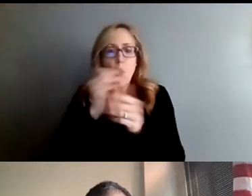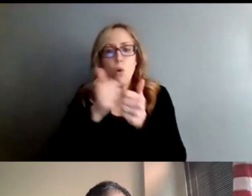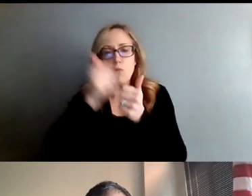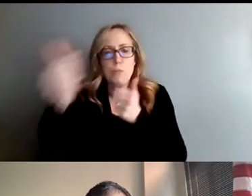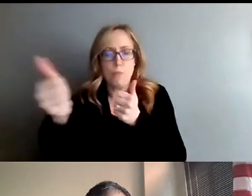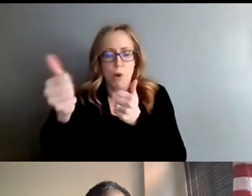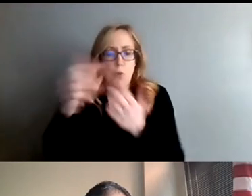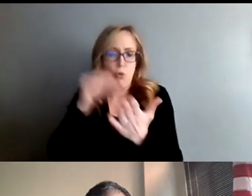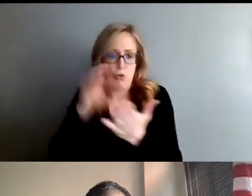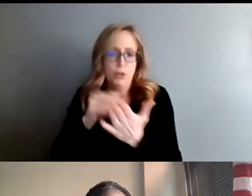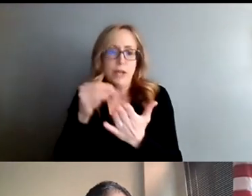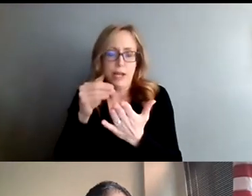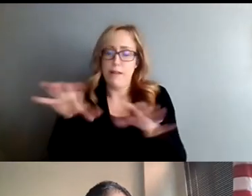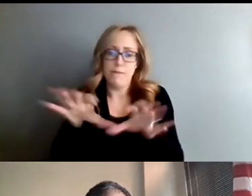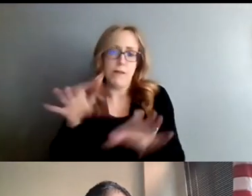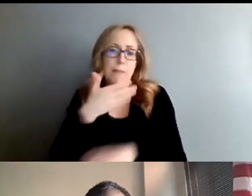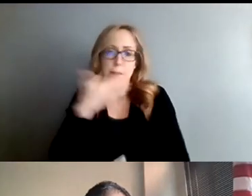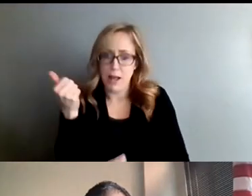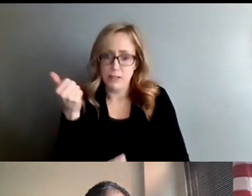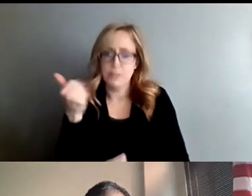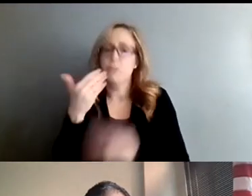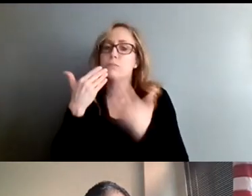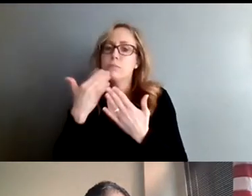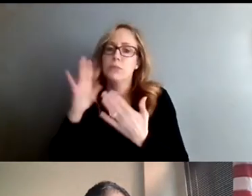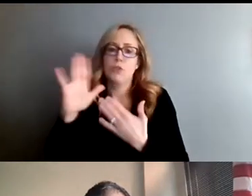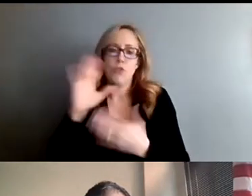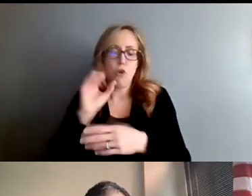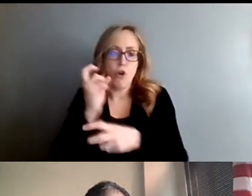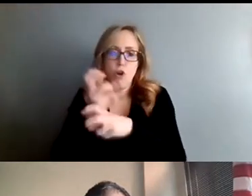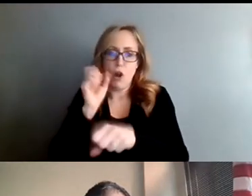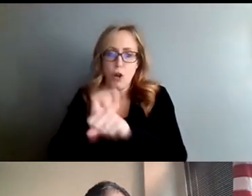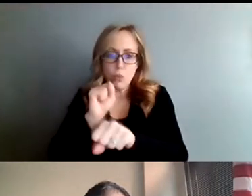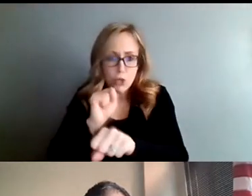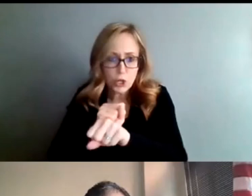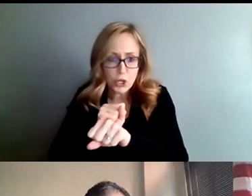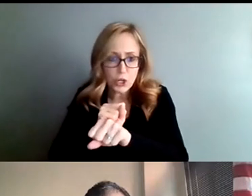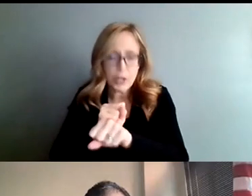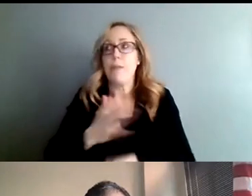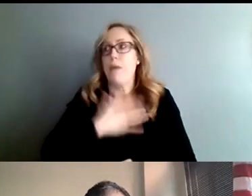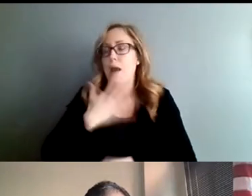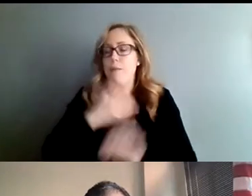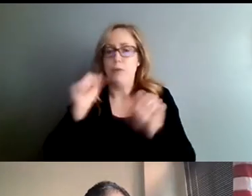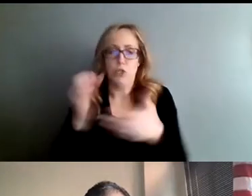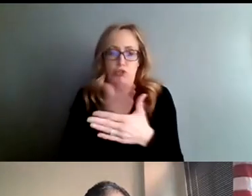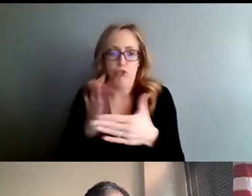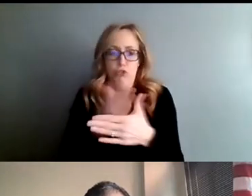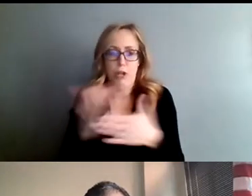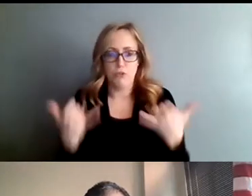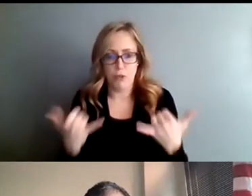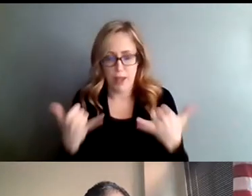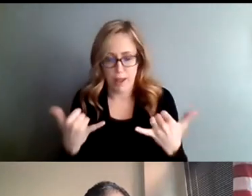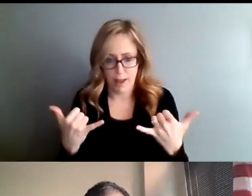thank everybody for all of your hard work. And again, I'm excited that we're able to share with you today on approach to